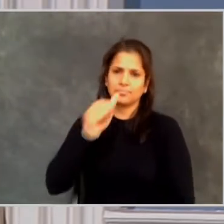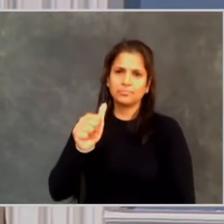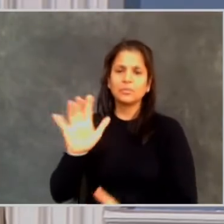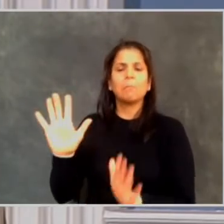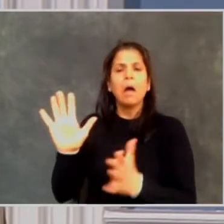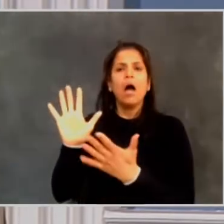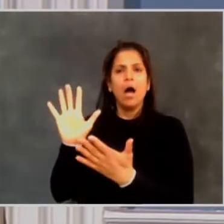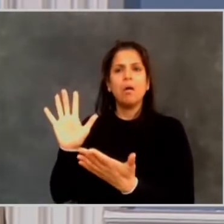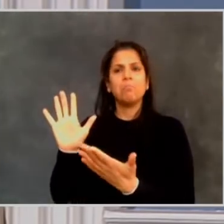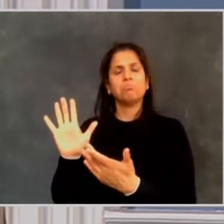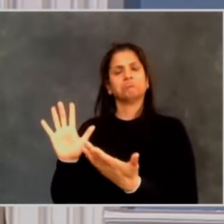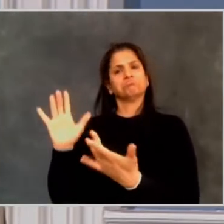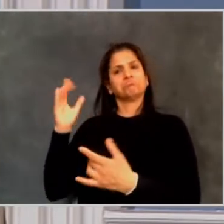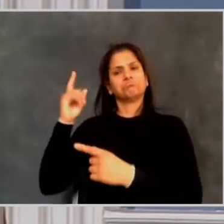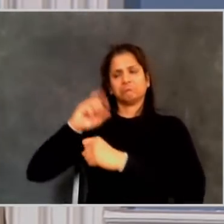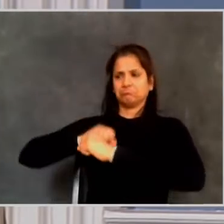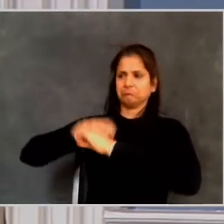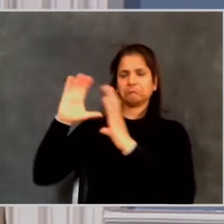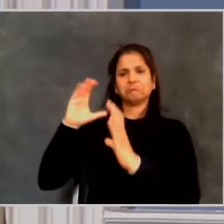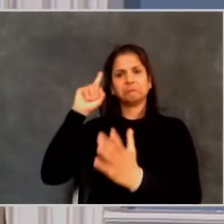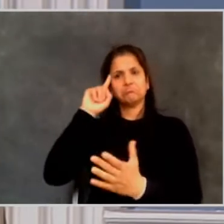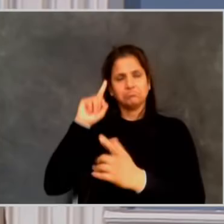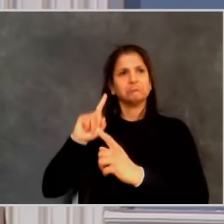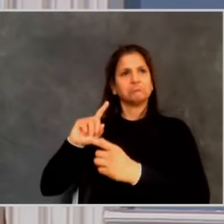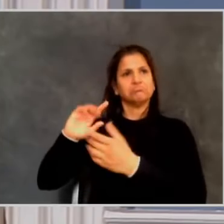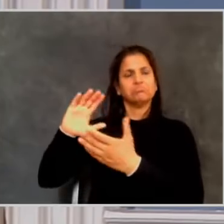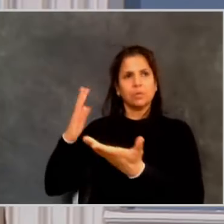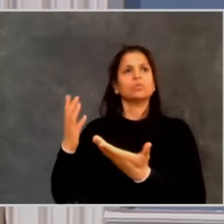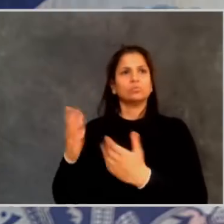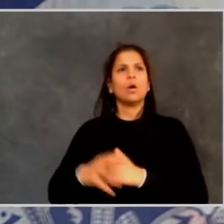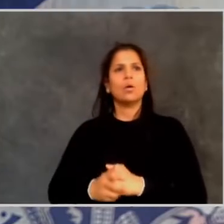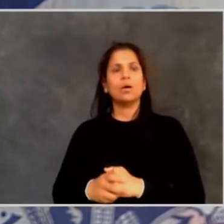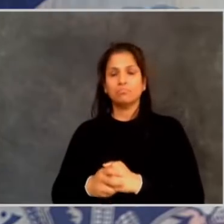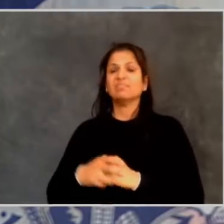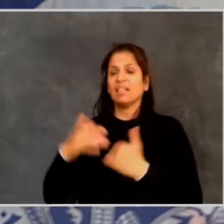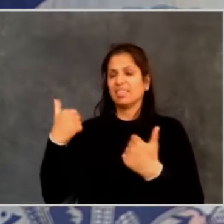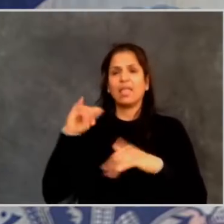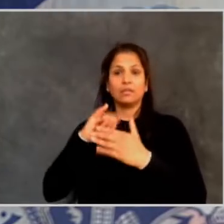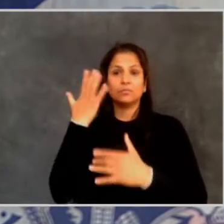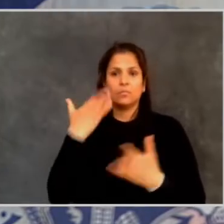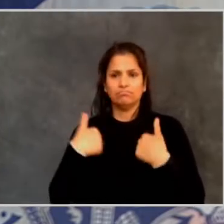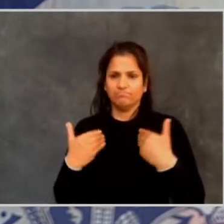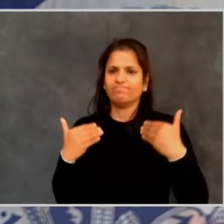well as with our healthcare partners. Back to Julia. Julia?